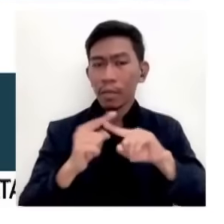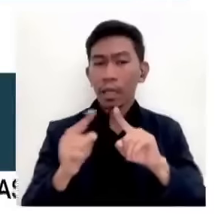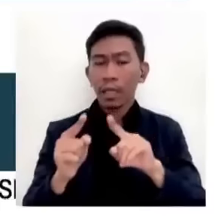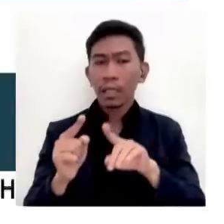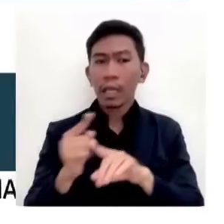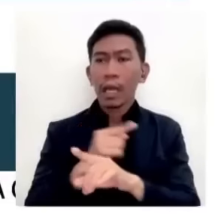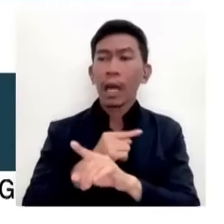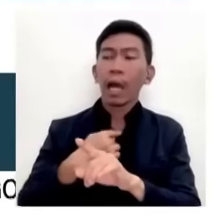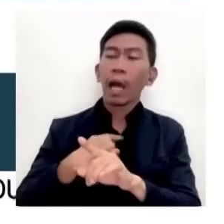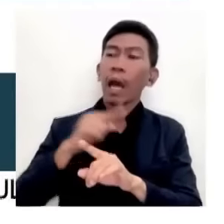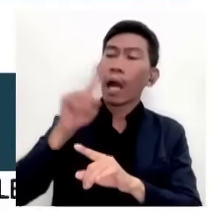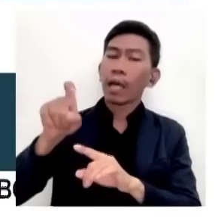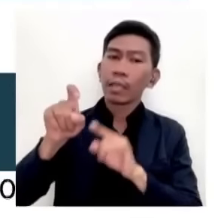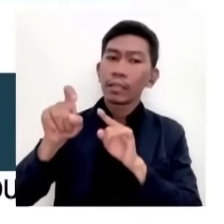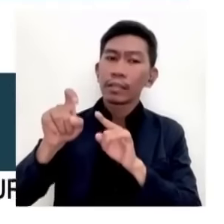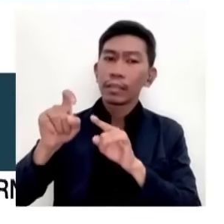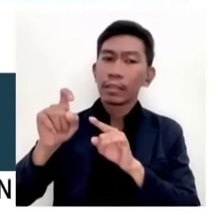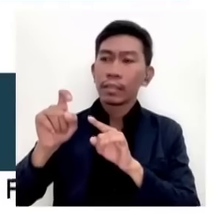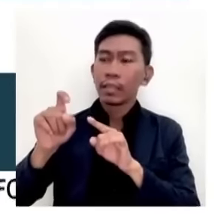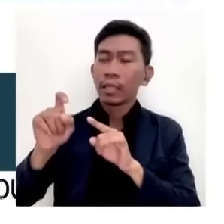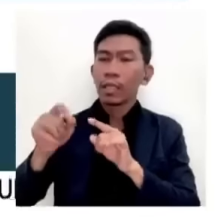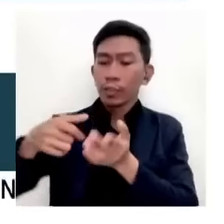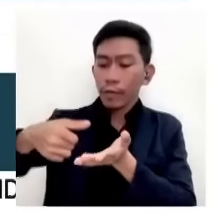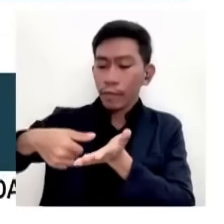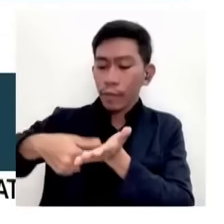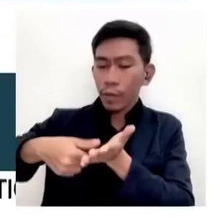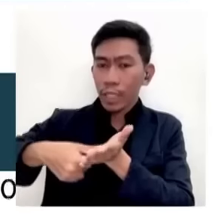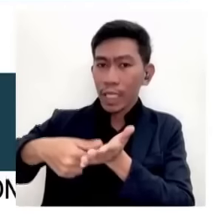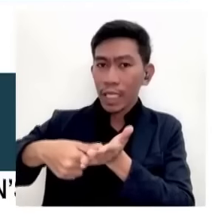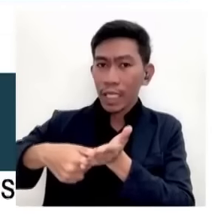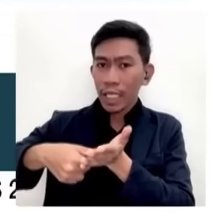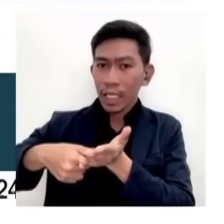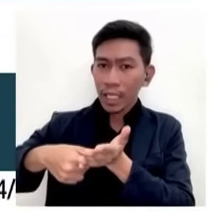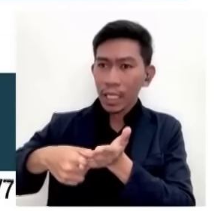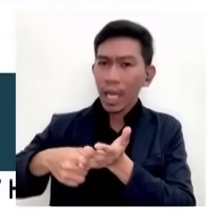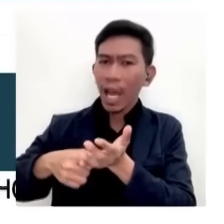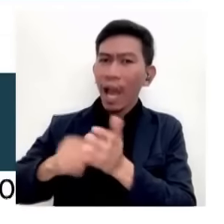the mode of voting, no? Voting as one. So